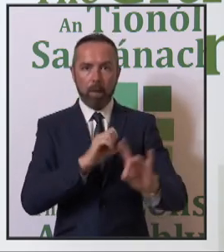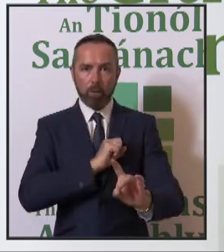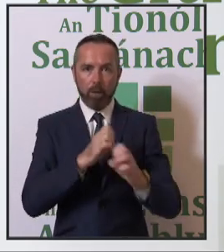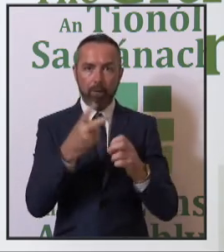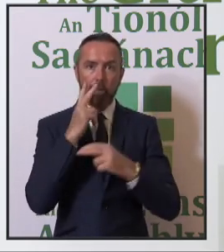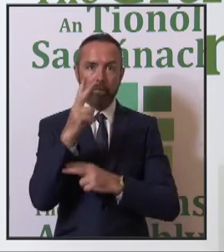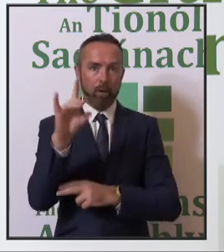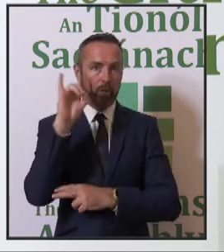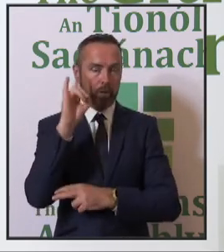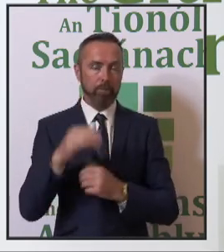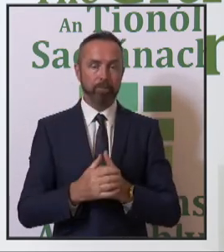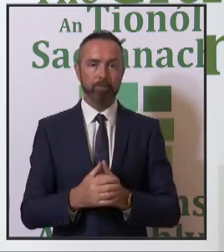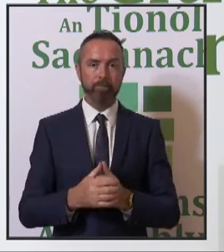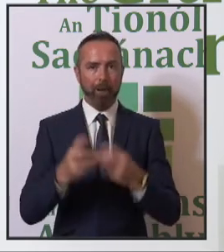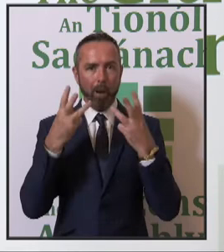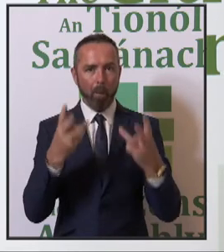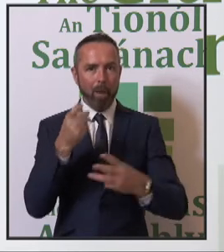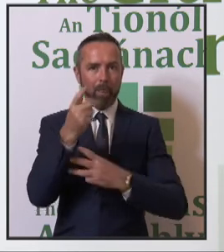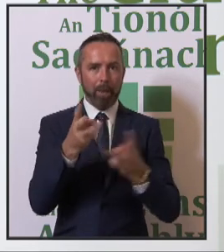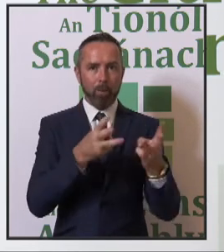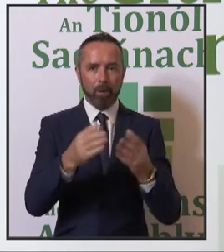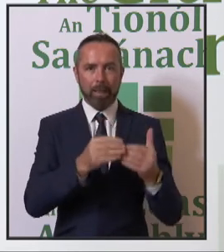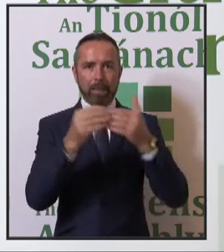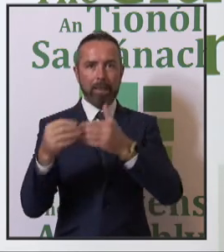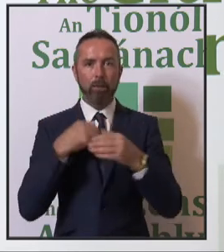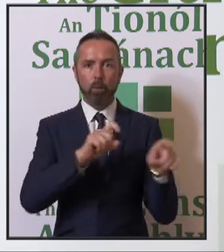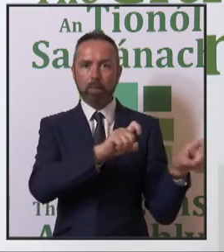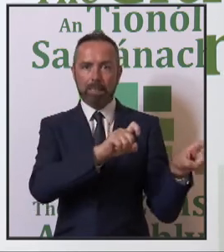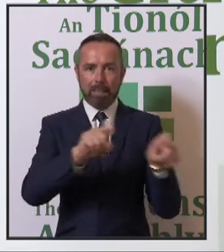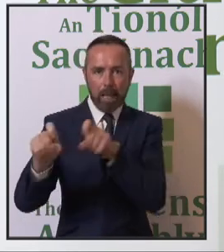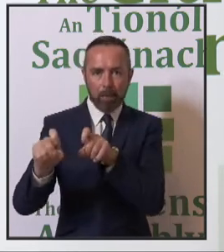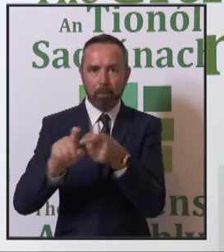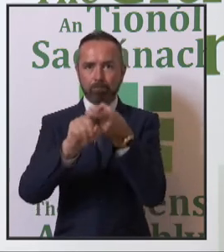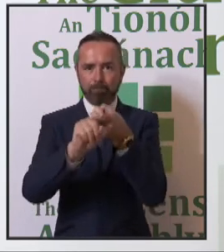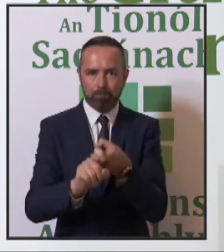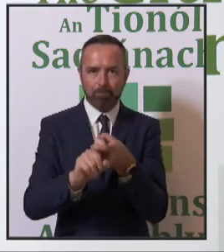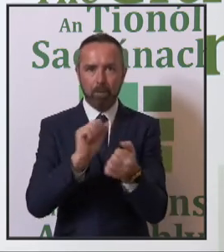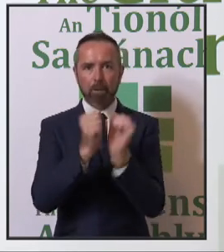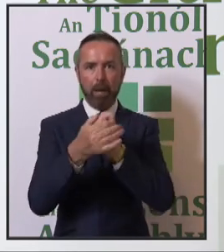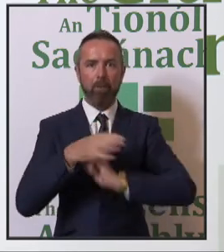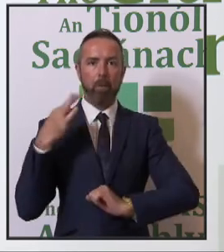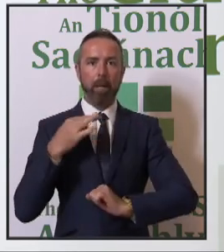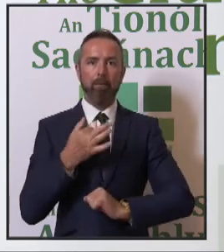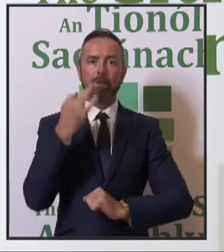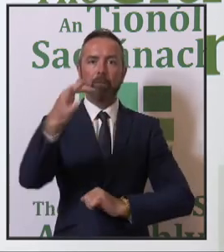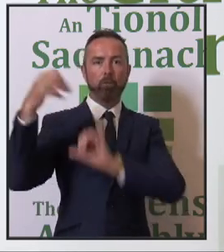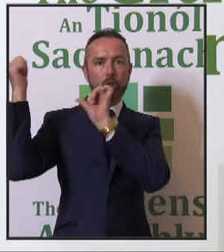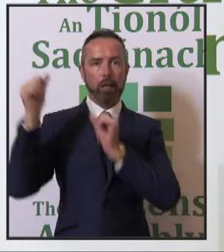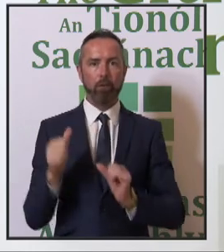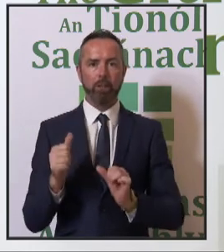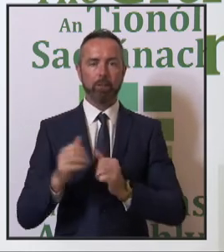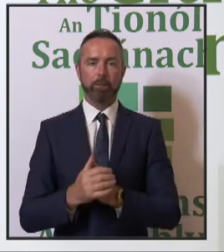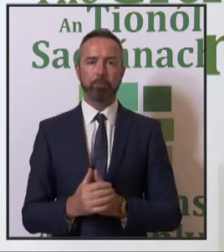we go through our work. I want this work to lead to sustainable and lasting change for the benefit of future generations,